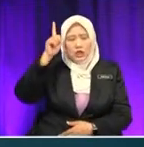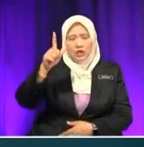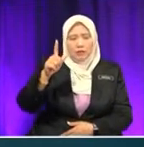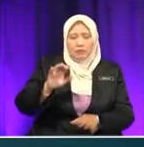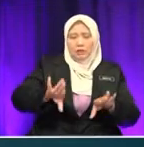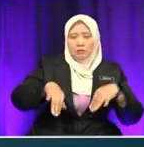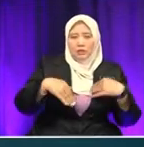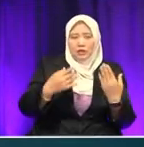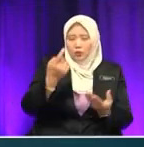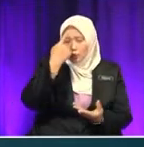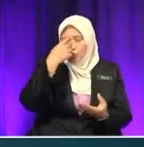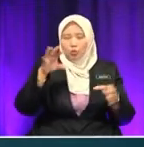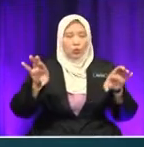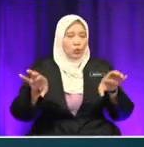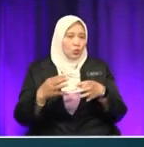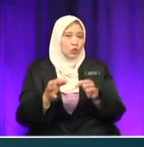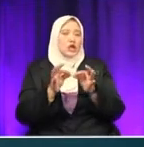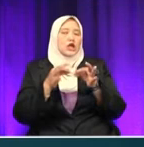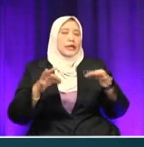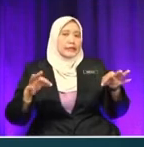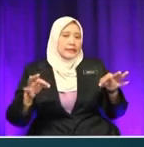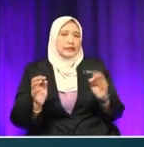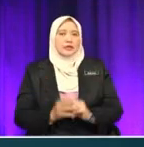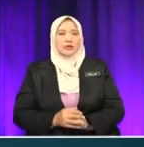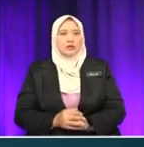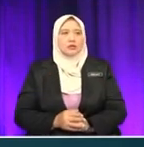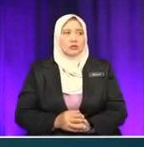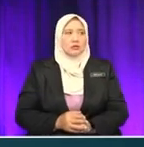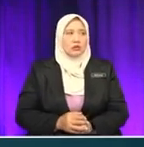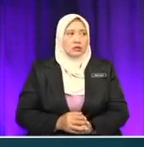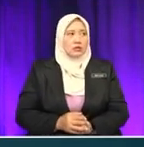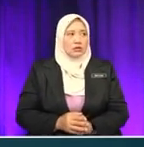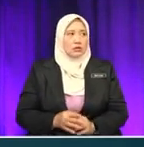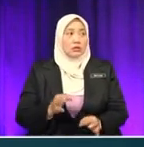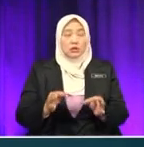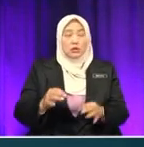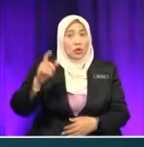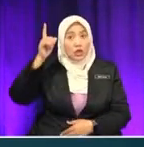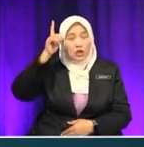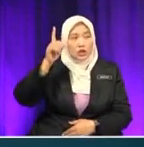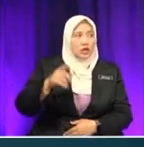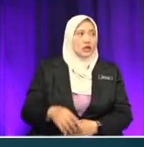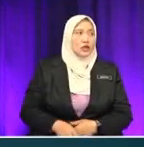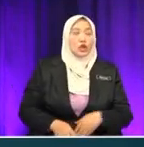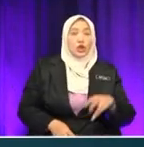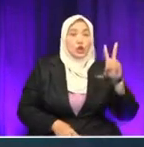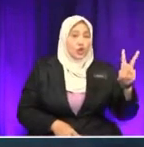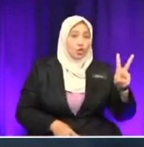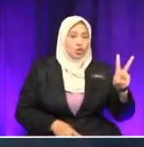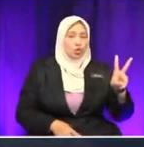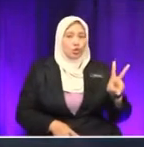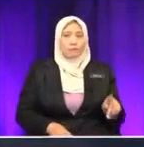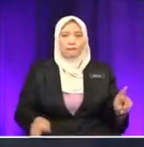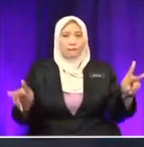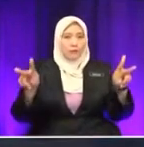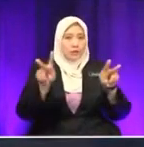and competency. So now, let us look at these two pairs, because Tivia, I'm going to have two pairs here. Okay. So we're going to